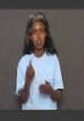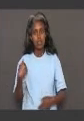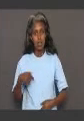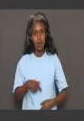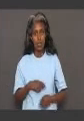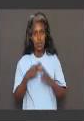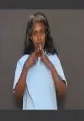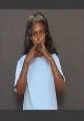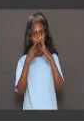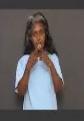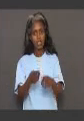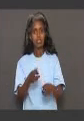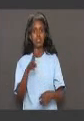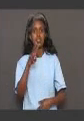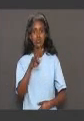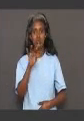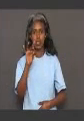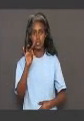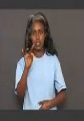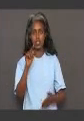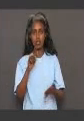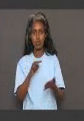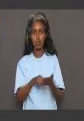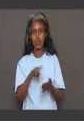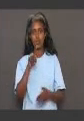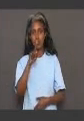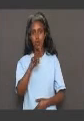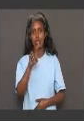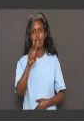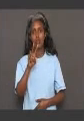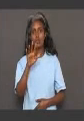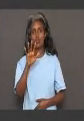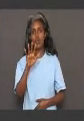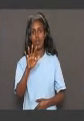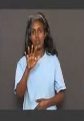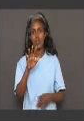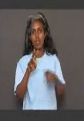Therefore, our answer is